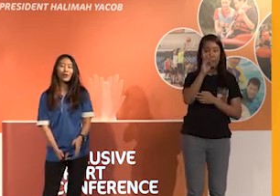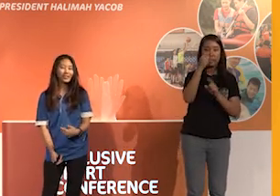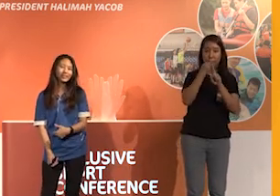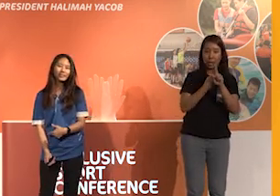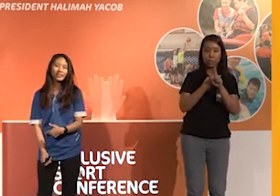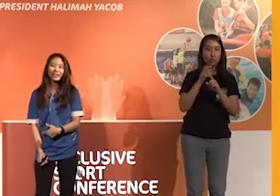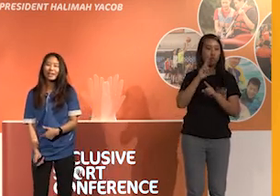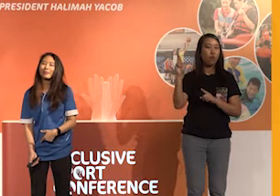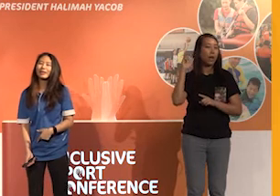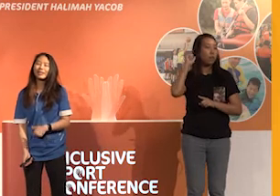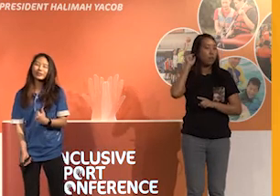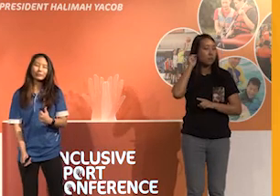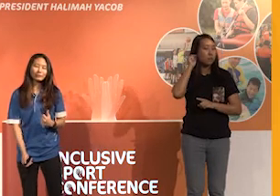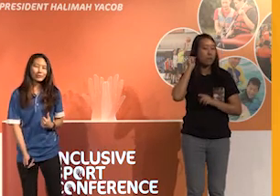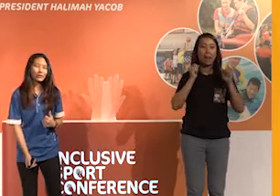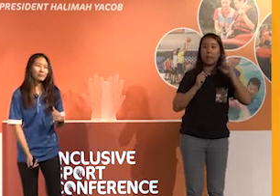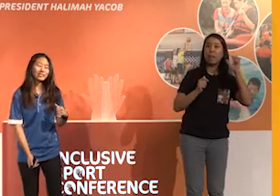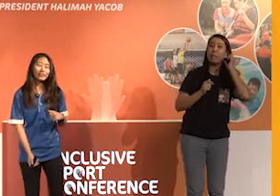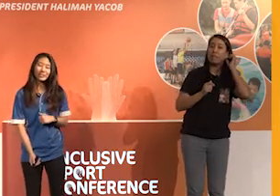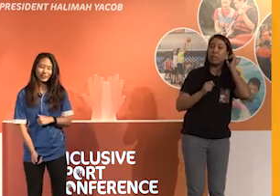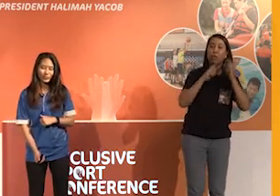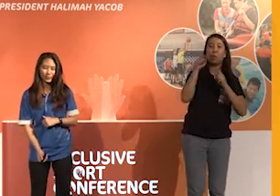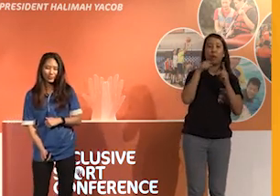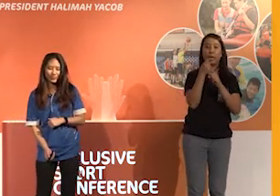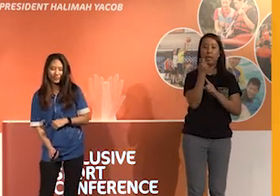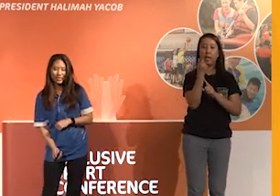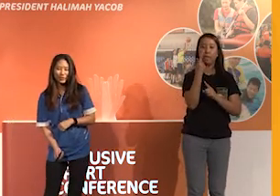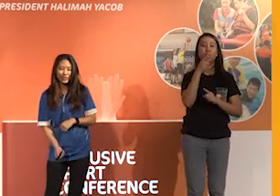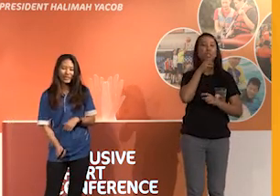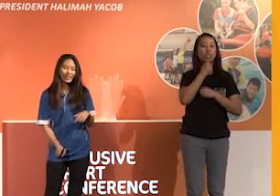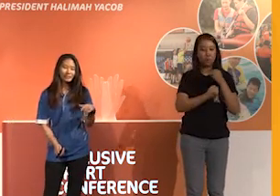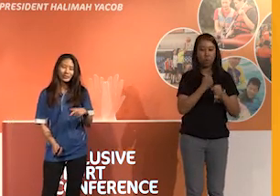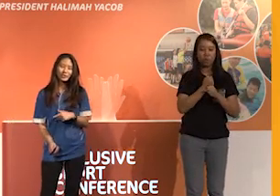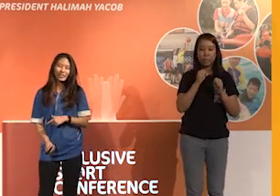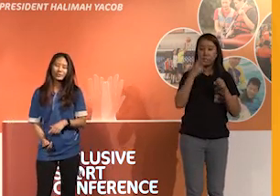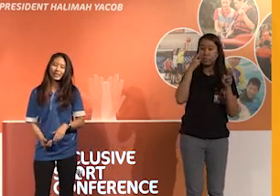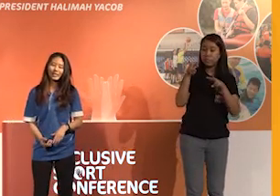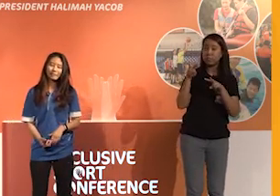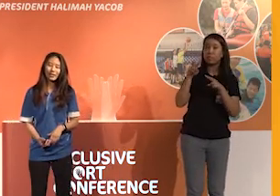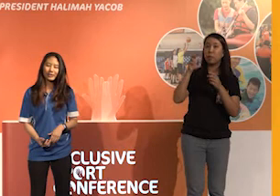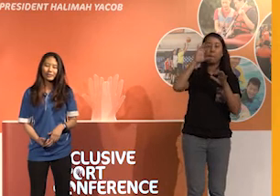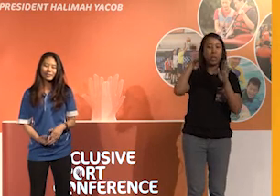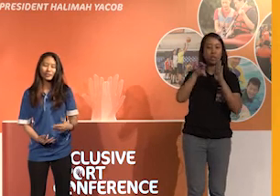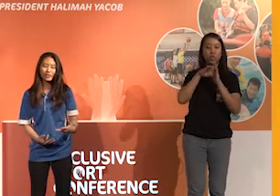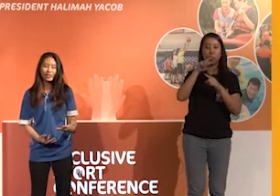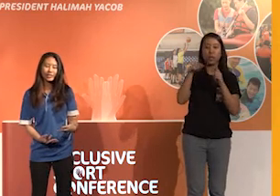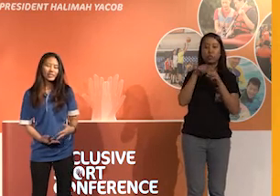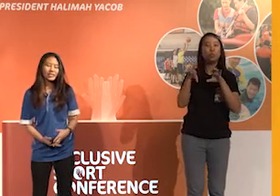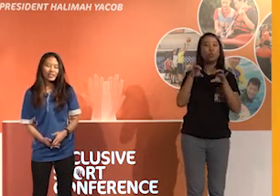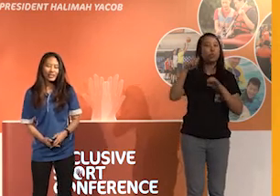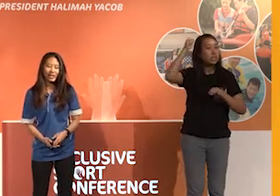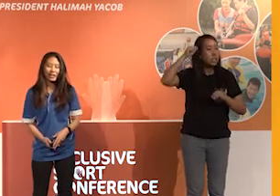for my right ear, and my left ear will be when I was 11 years old. So as you can see, the picture is when I did my